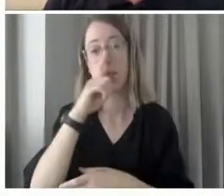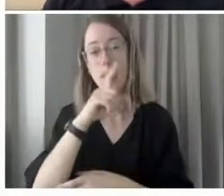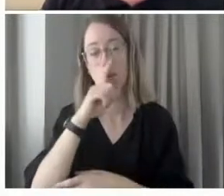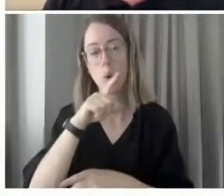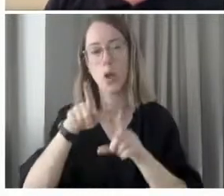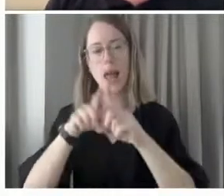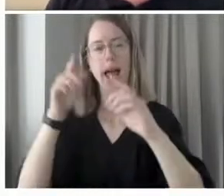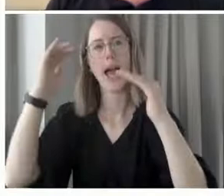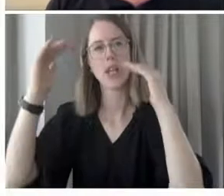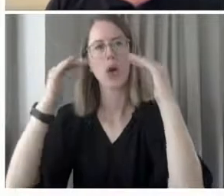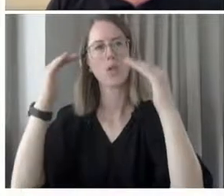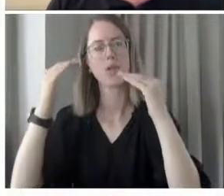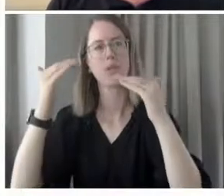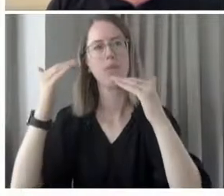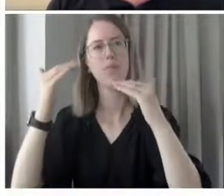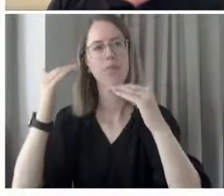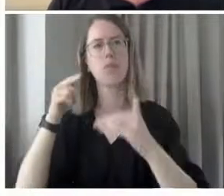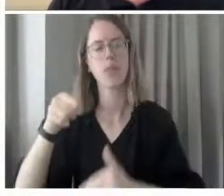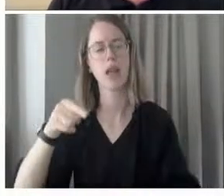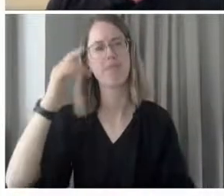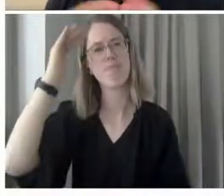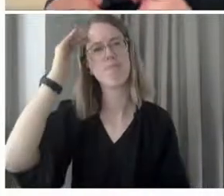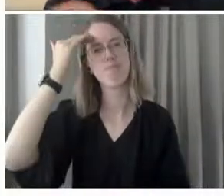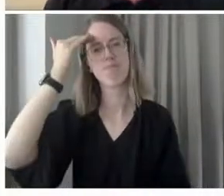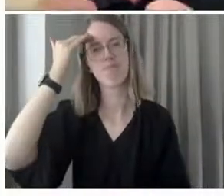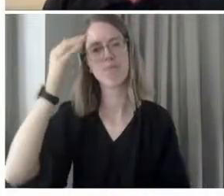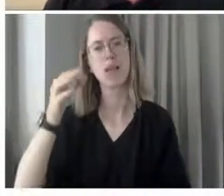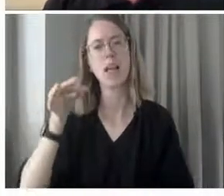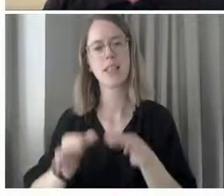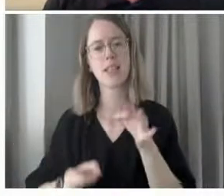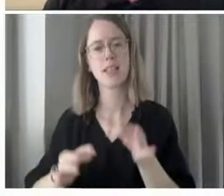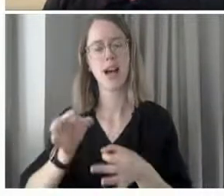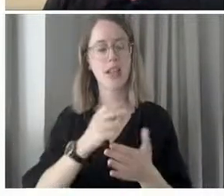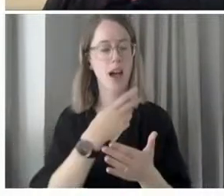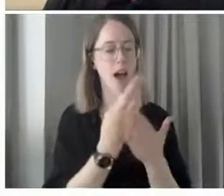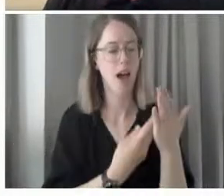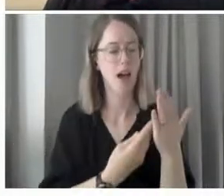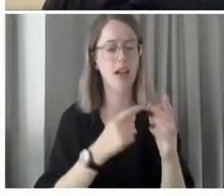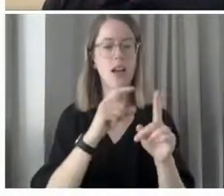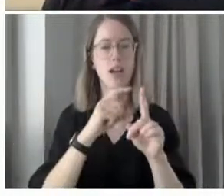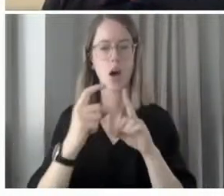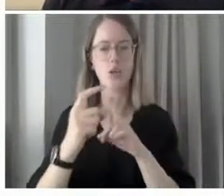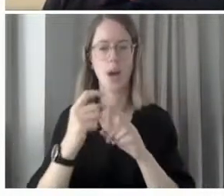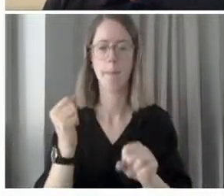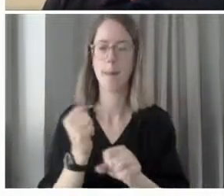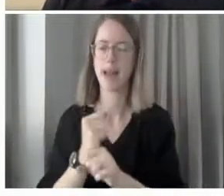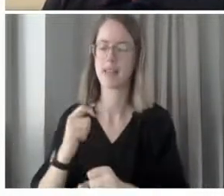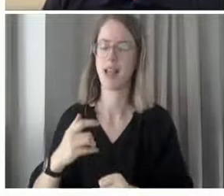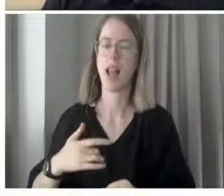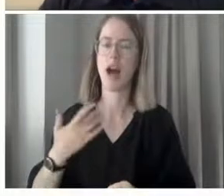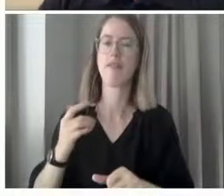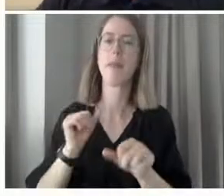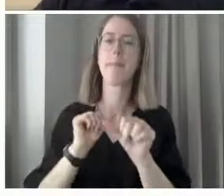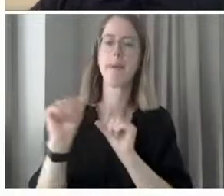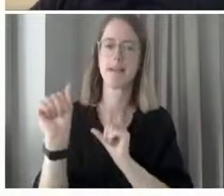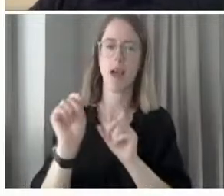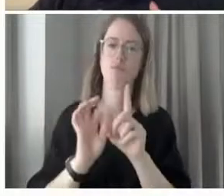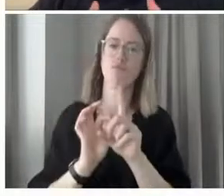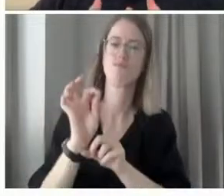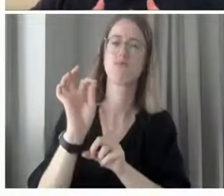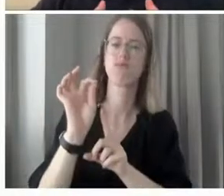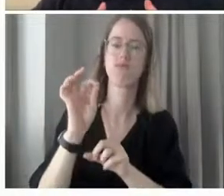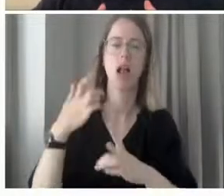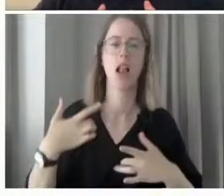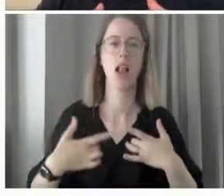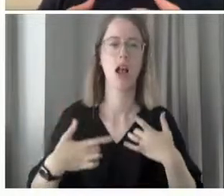adults, have made a very conscious decision that art and culture makes their life better. They're going to be,